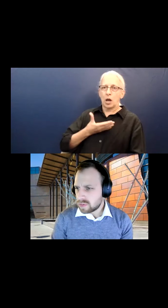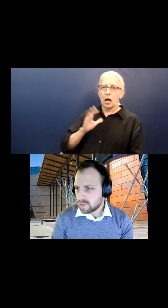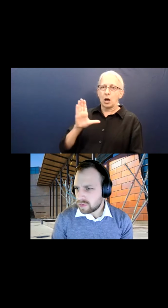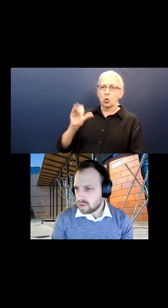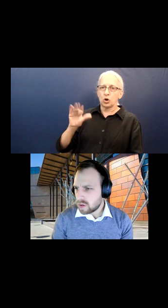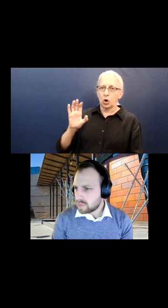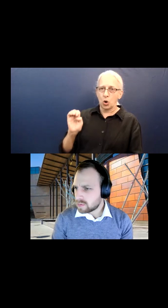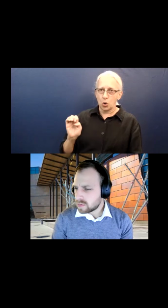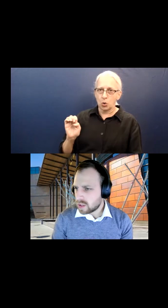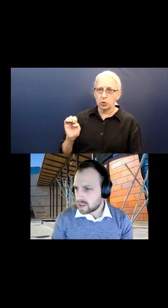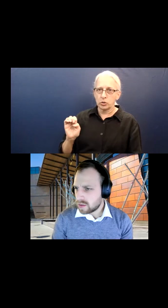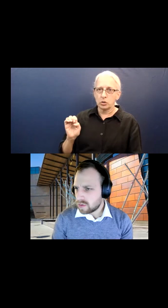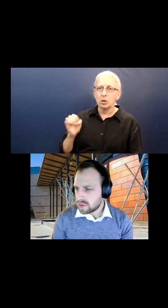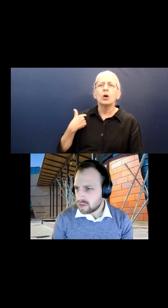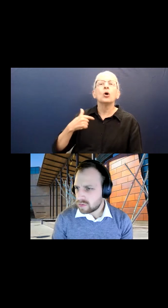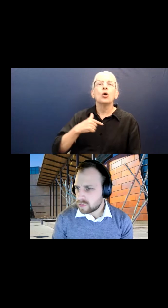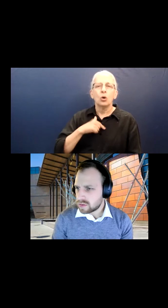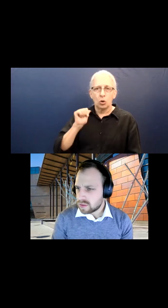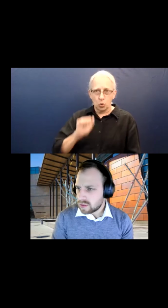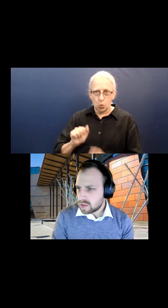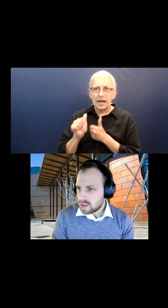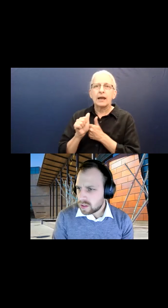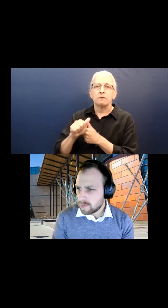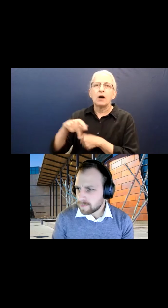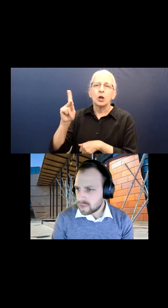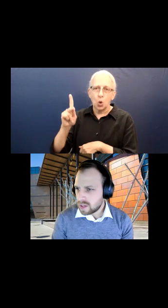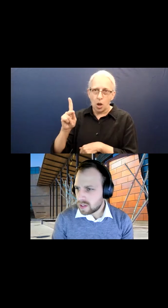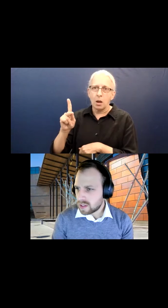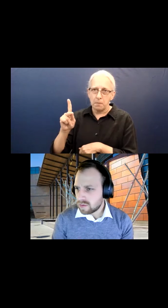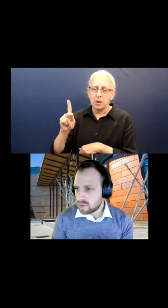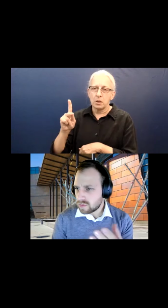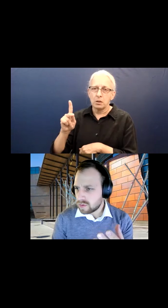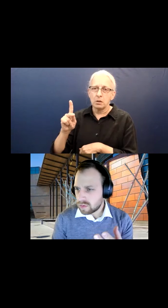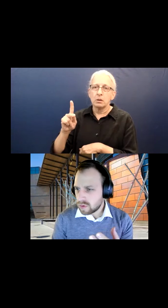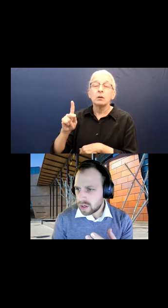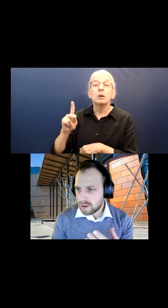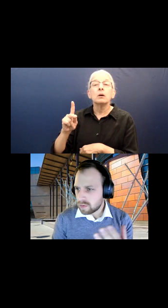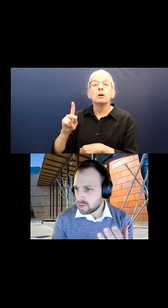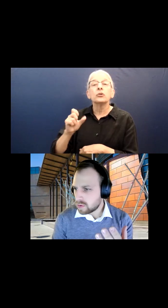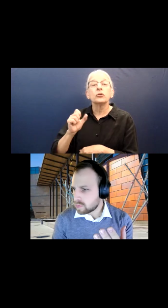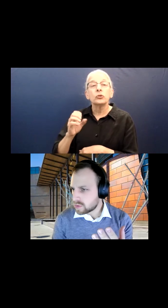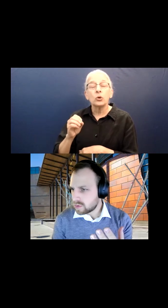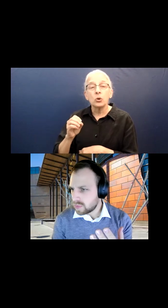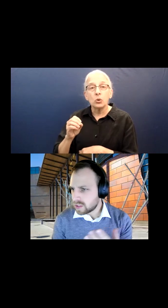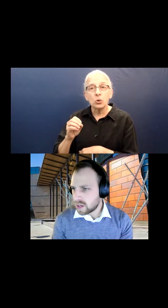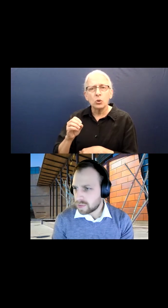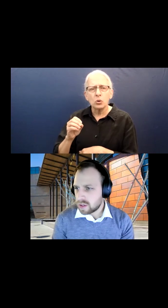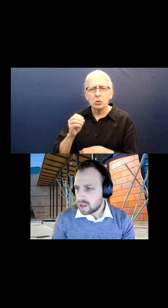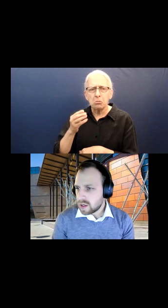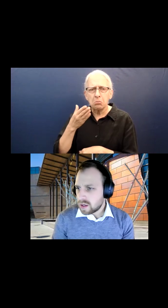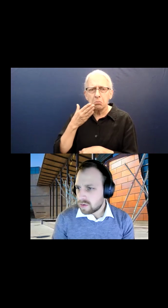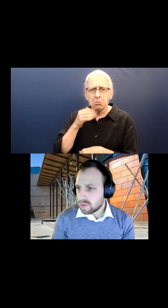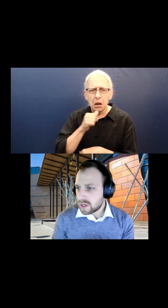do is we can follow up on kind of the noise levels. And again, if you would, I don't know the person who made the